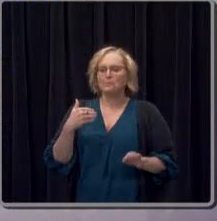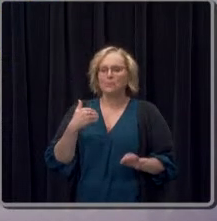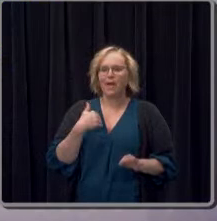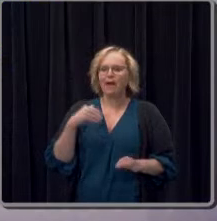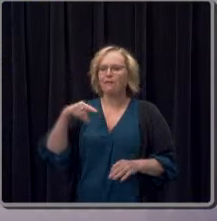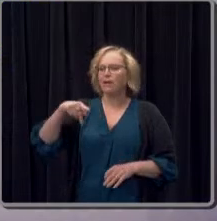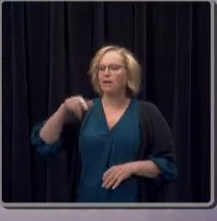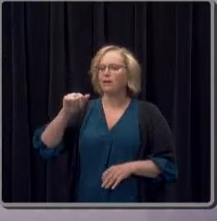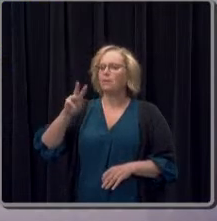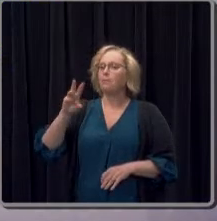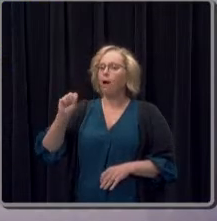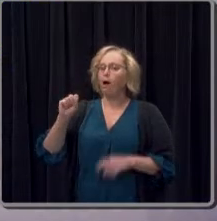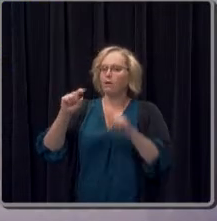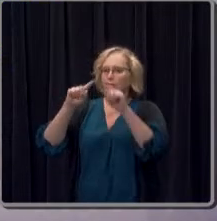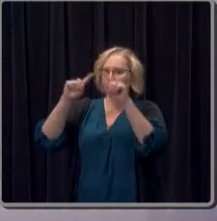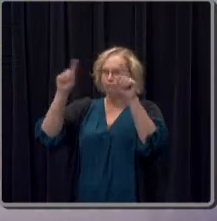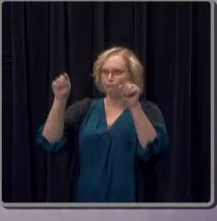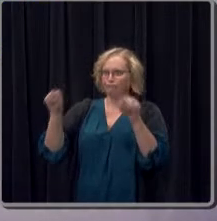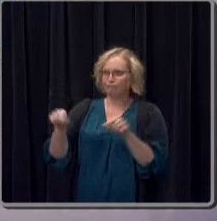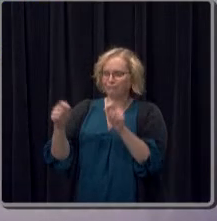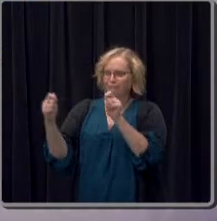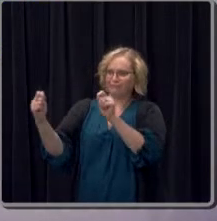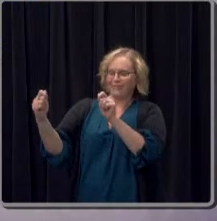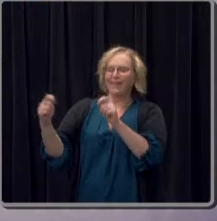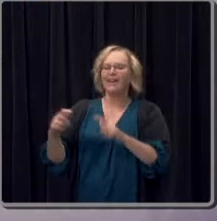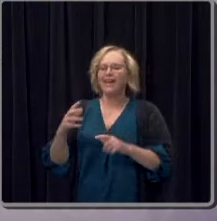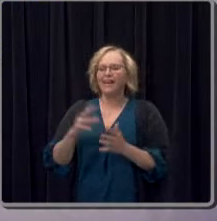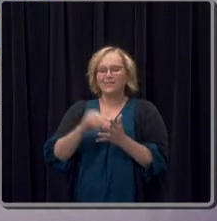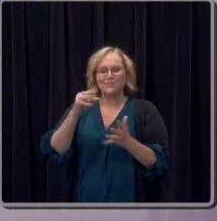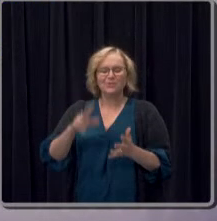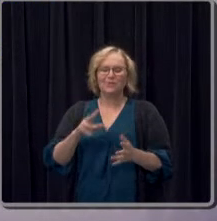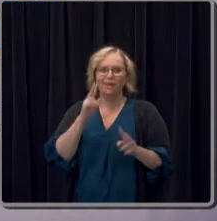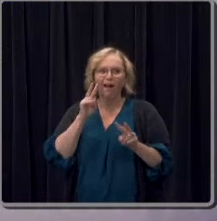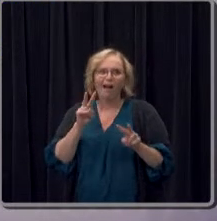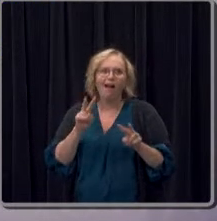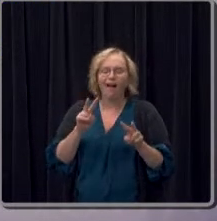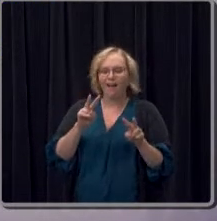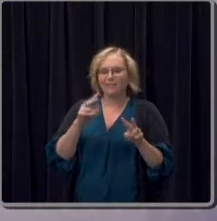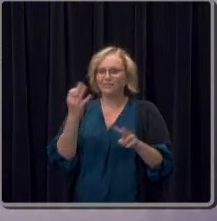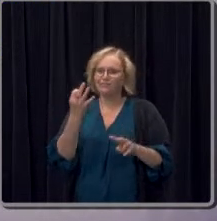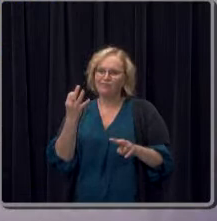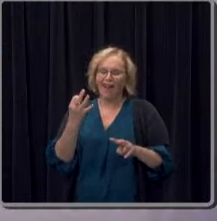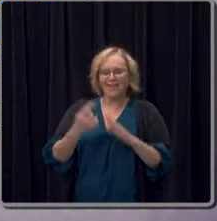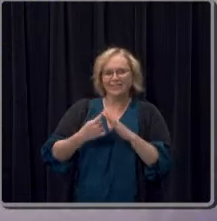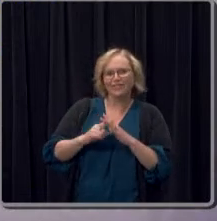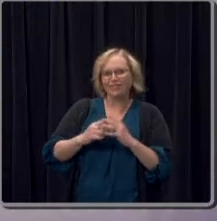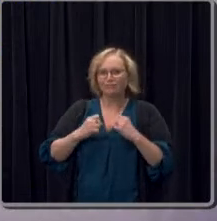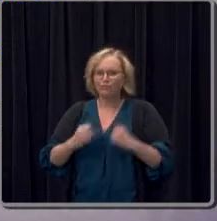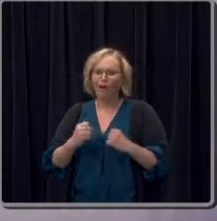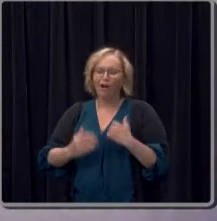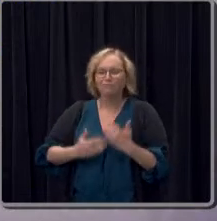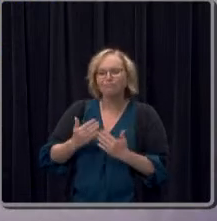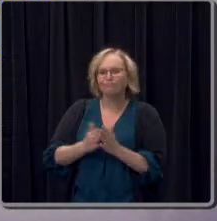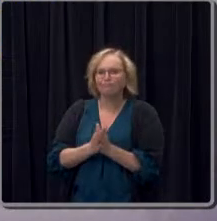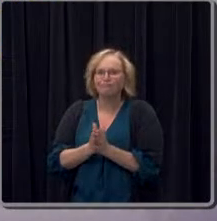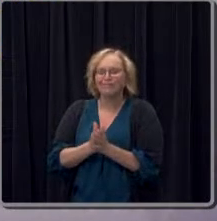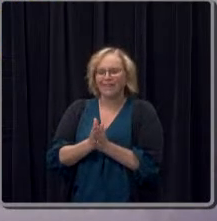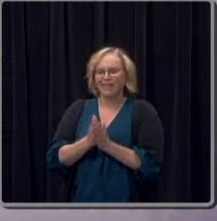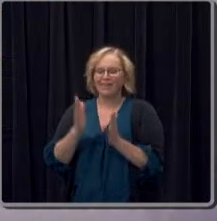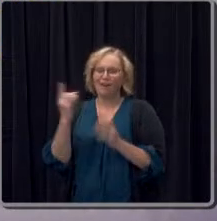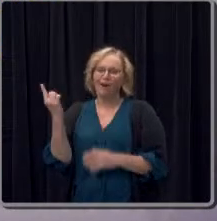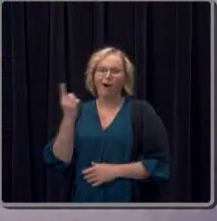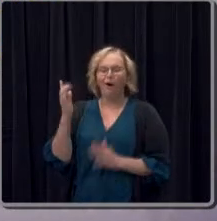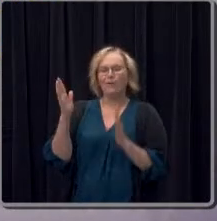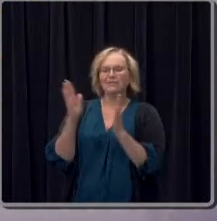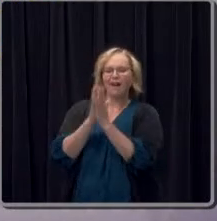pause, and the students really look forward to, just starting the Friday off like really strong. And we're high-fiving